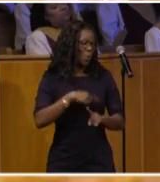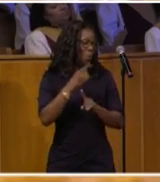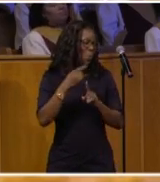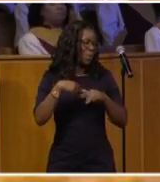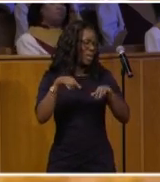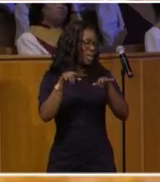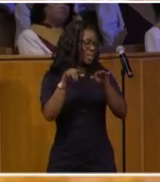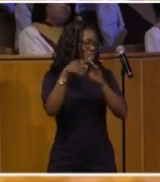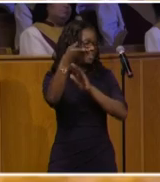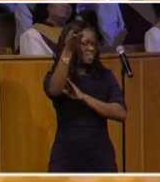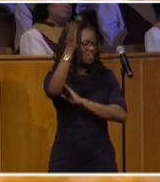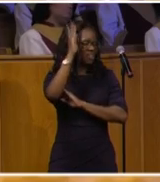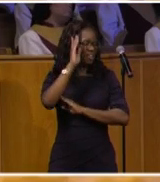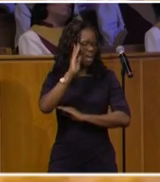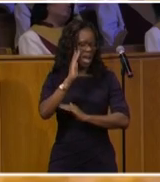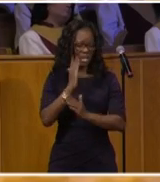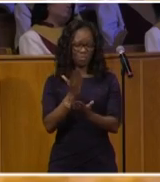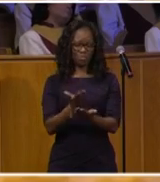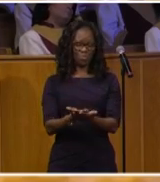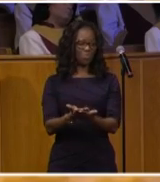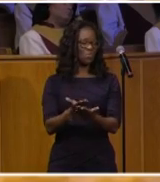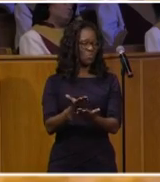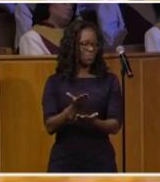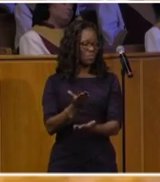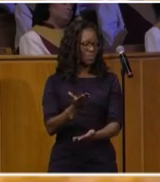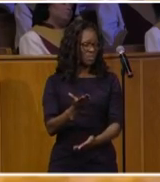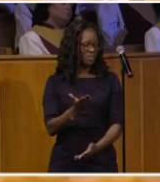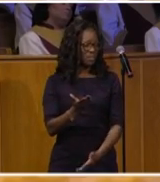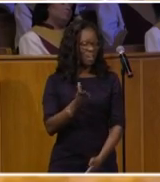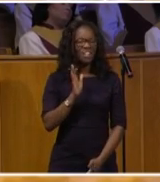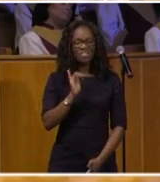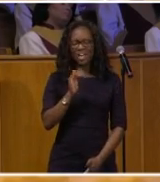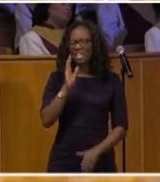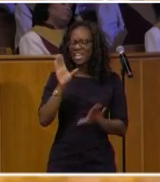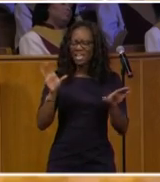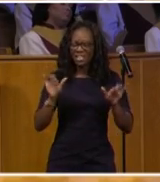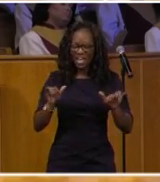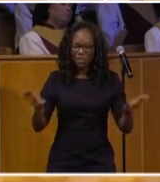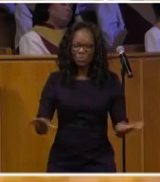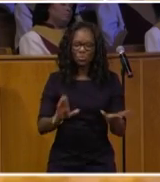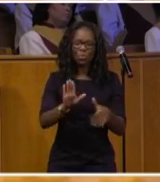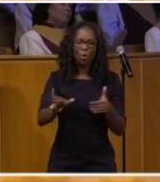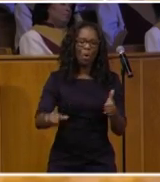when God proved to me that He can do all things.